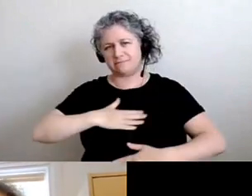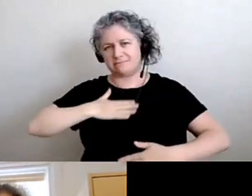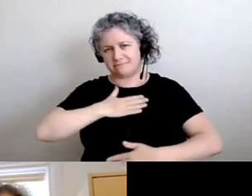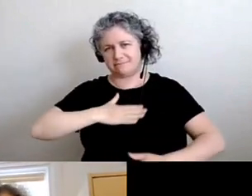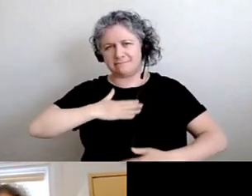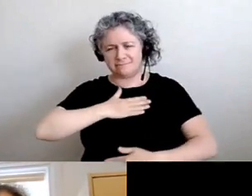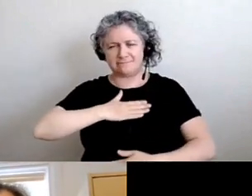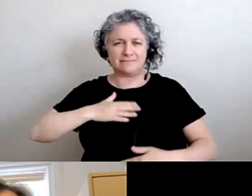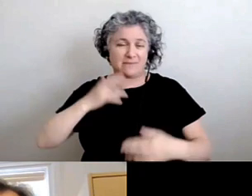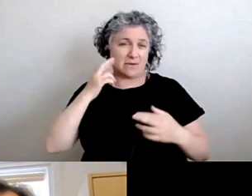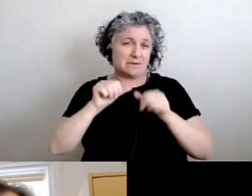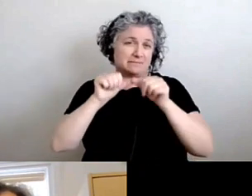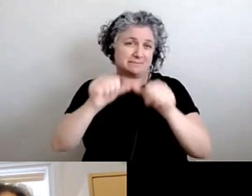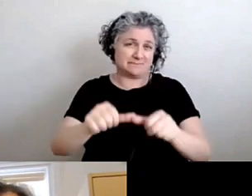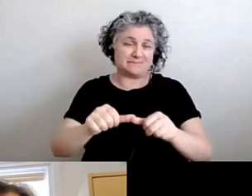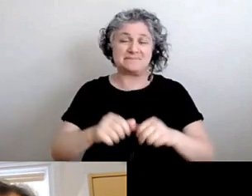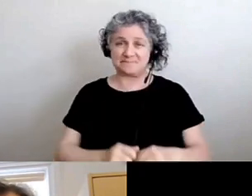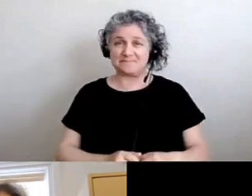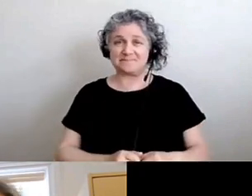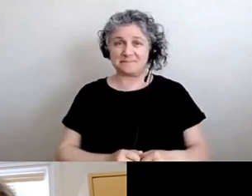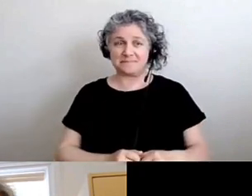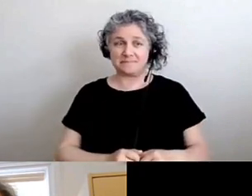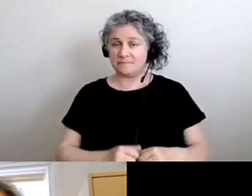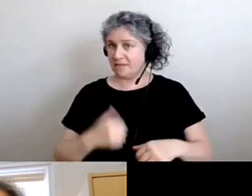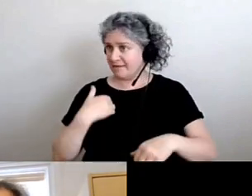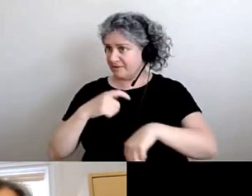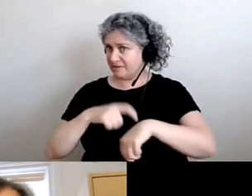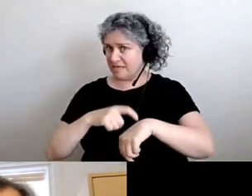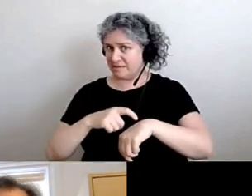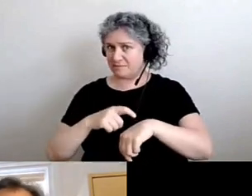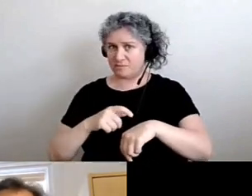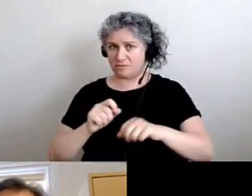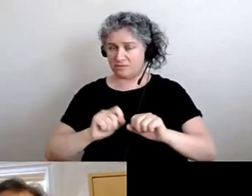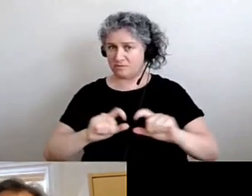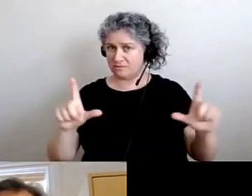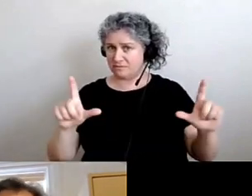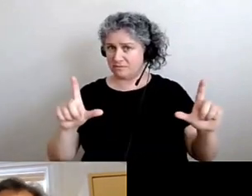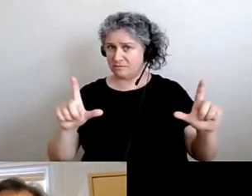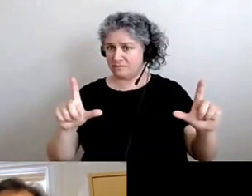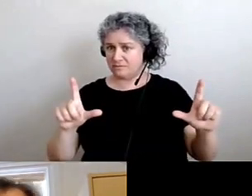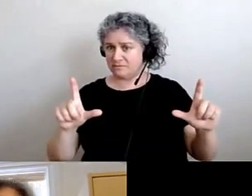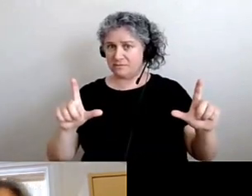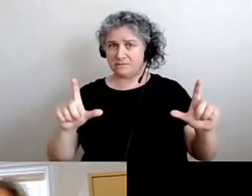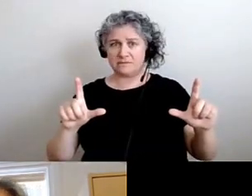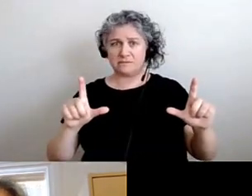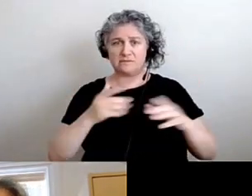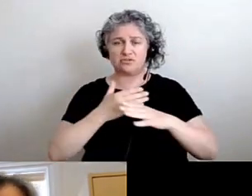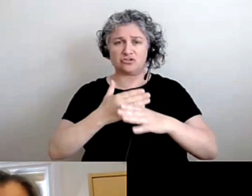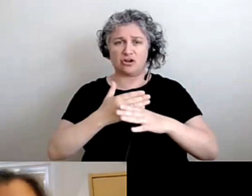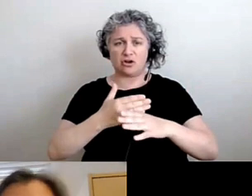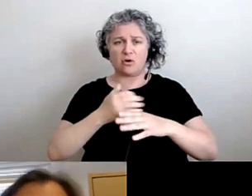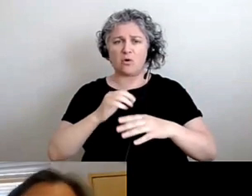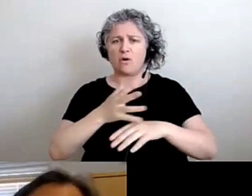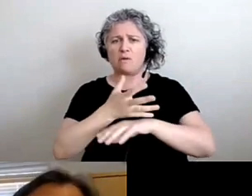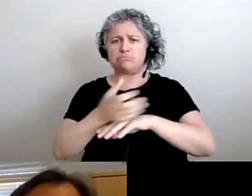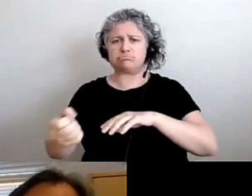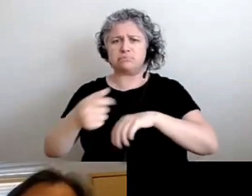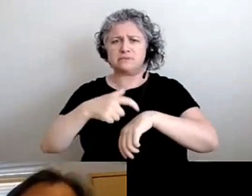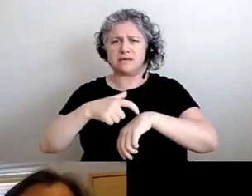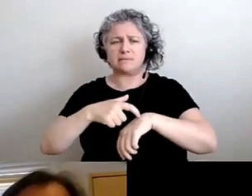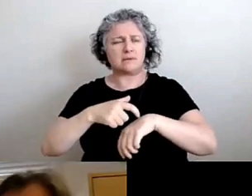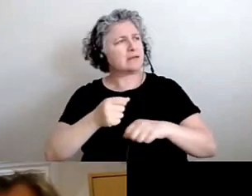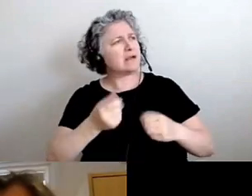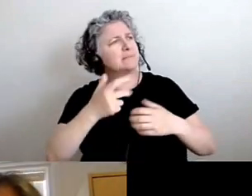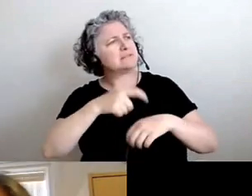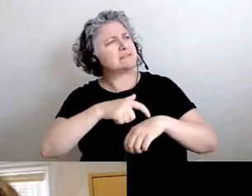doing so. Now, do I have time still to do a slide screen share, Monica, or am I running out here? How much time do